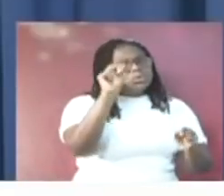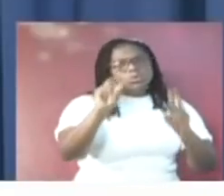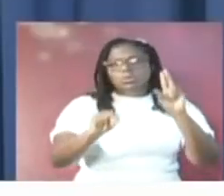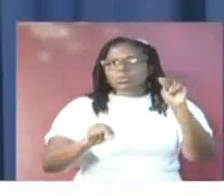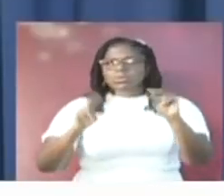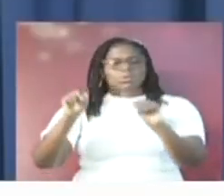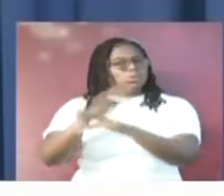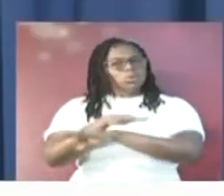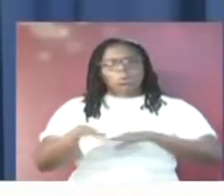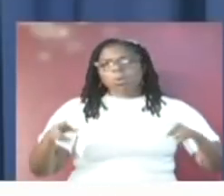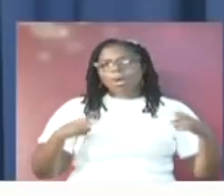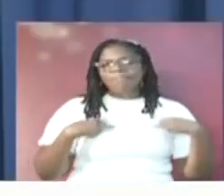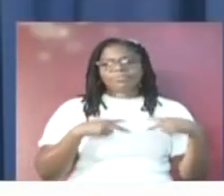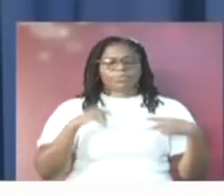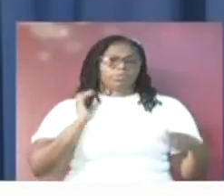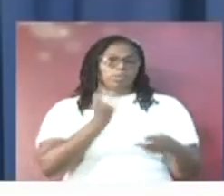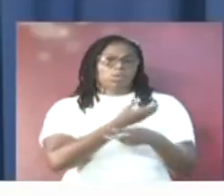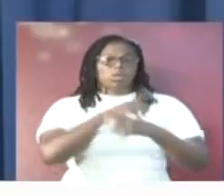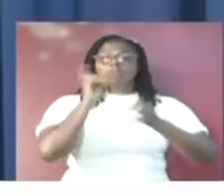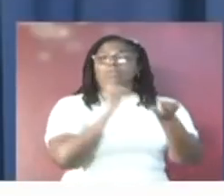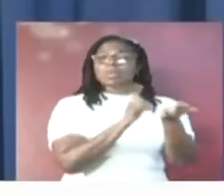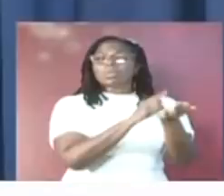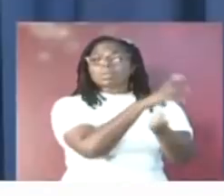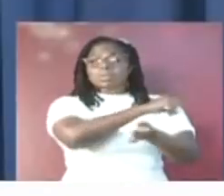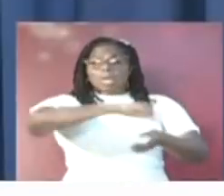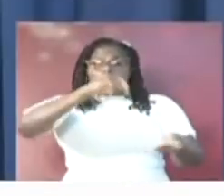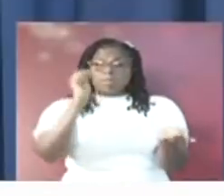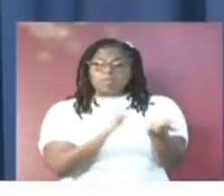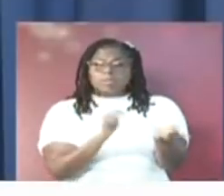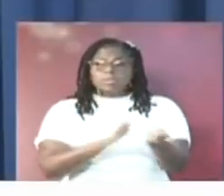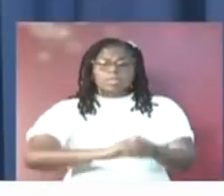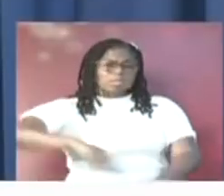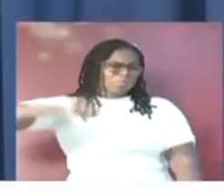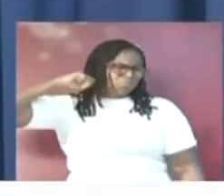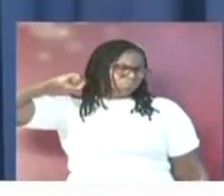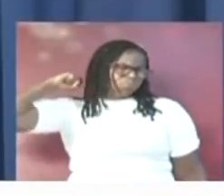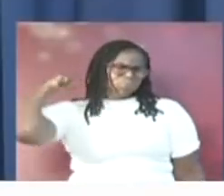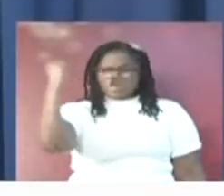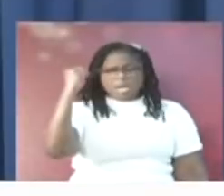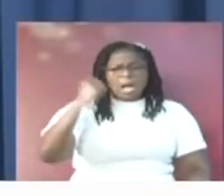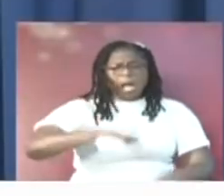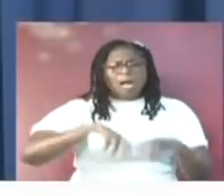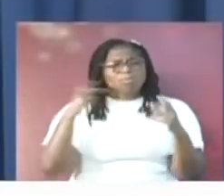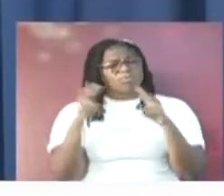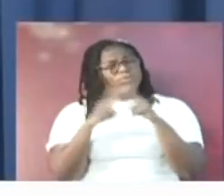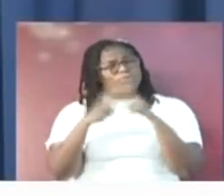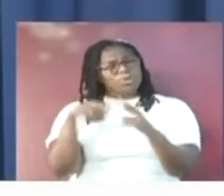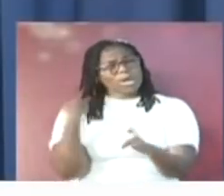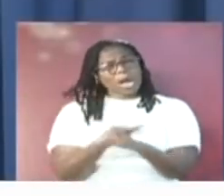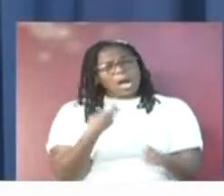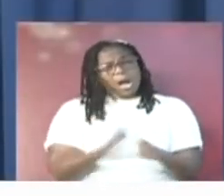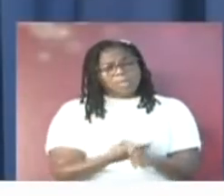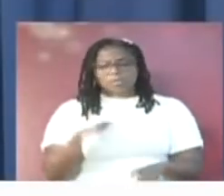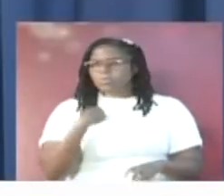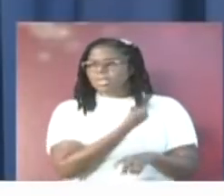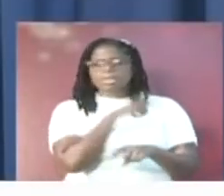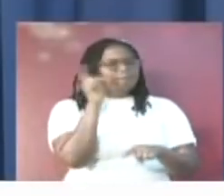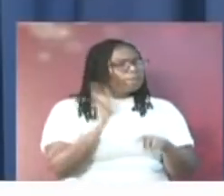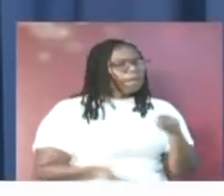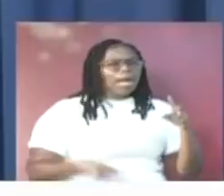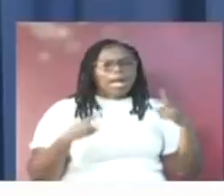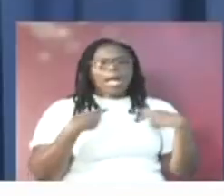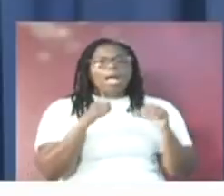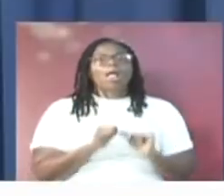pressure. And we can't run a hospital at 100% flat out for any length of